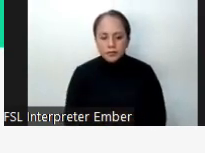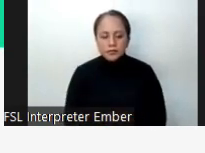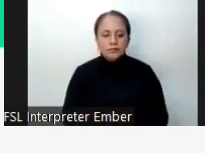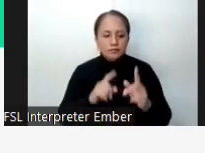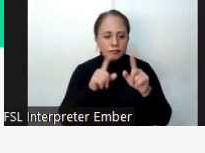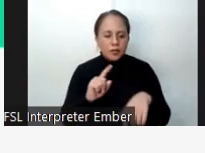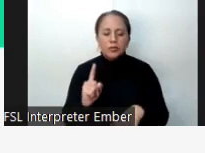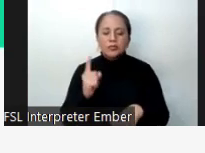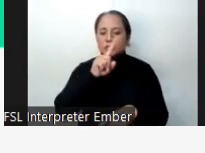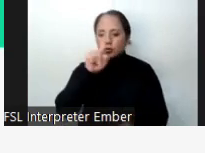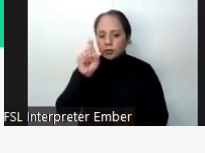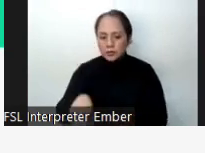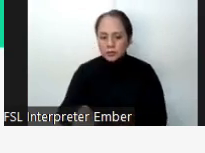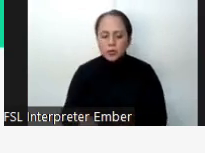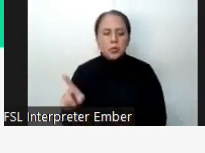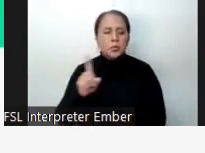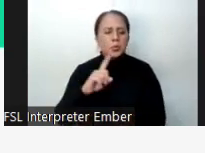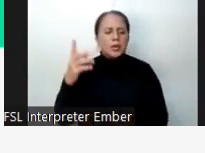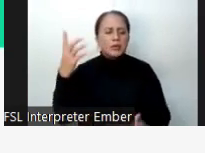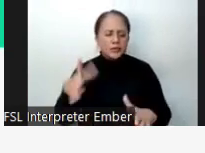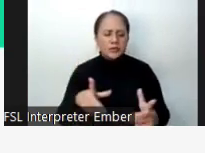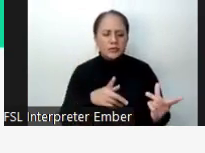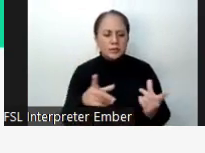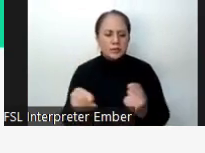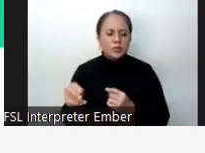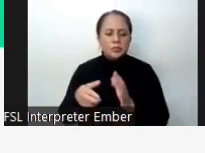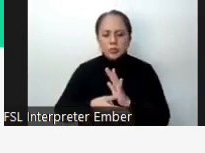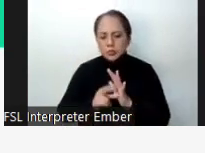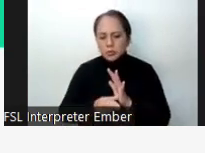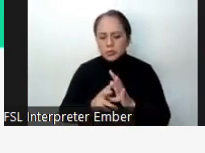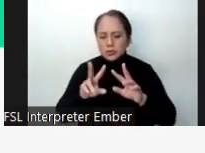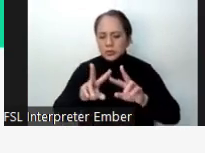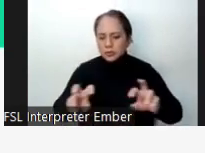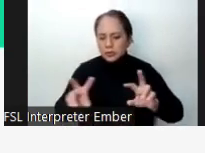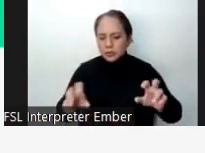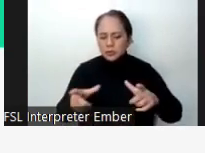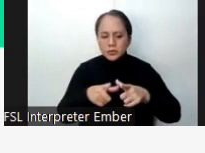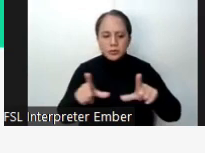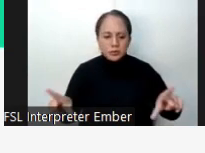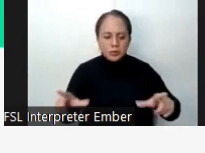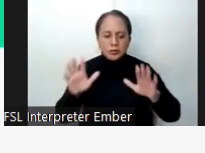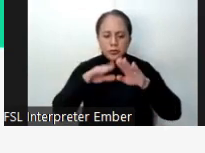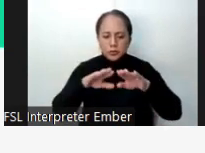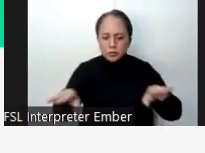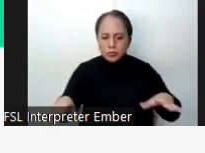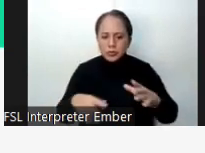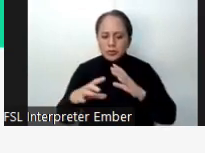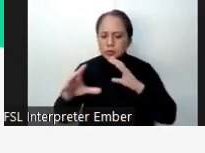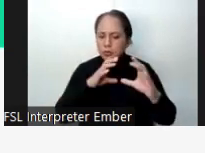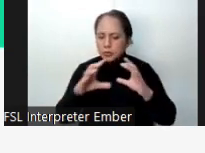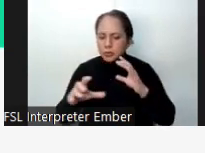answer the first question, what has been done in the reviewed research on the language of children and